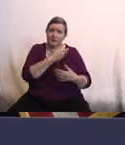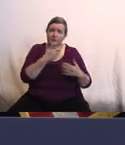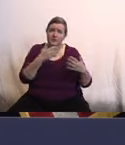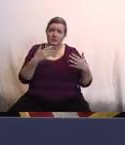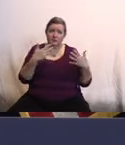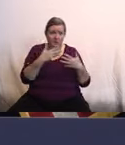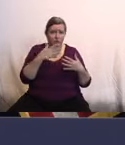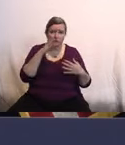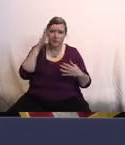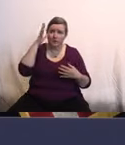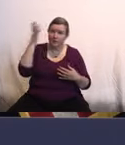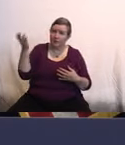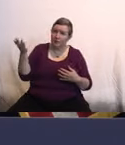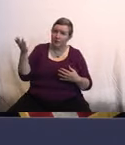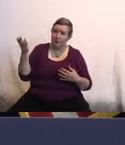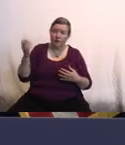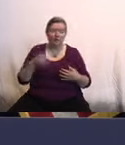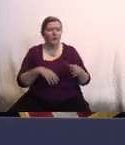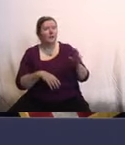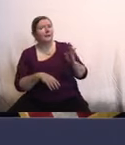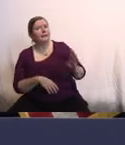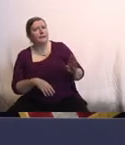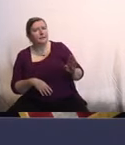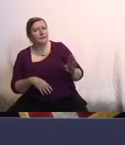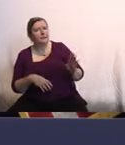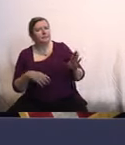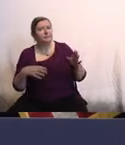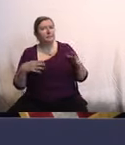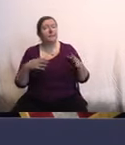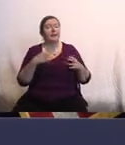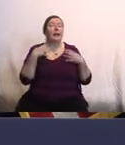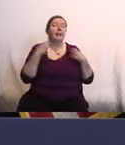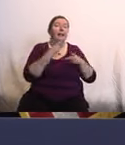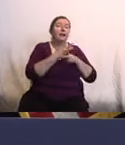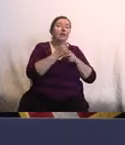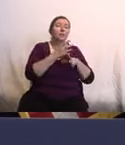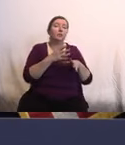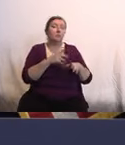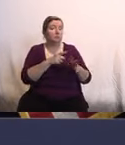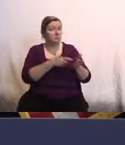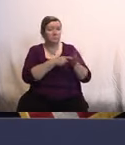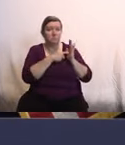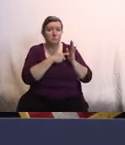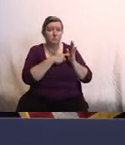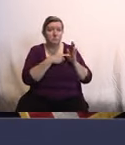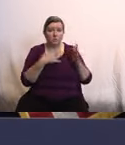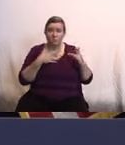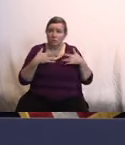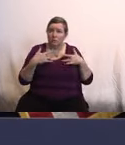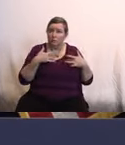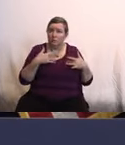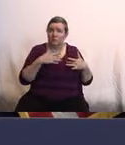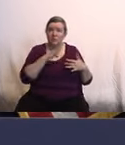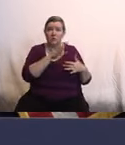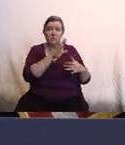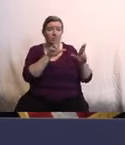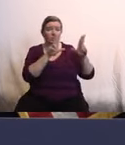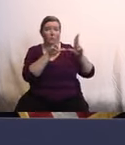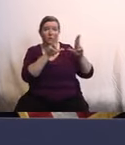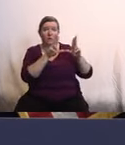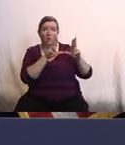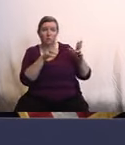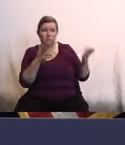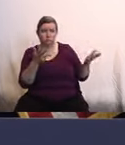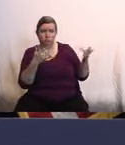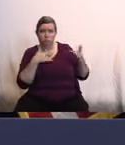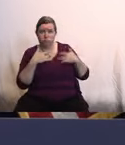I'd like to ask you about the healthcare workers mandate. Do you worry, as some of the healthcare workers unions do, that this will